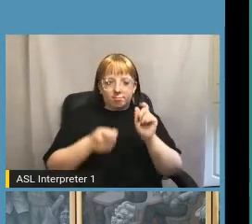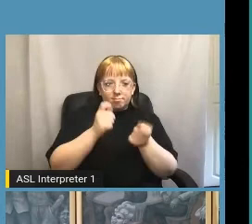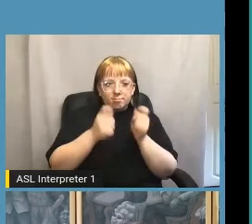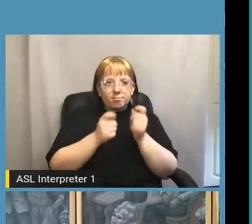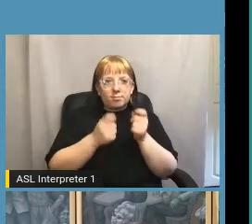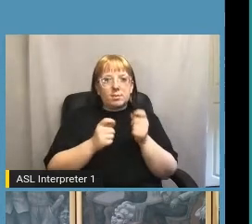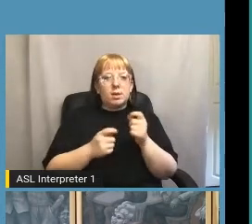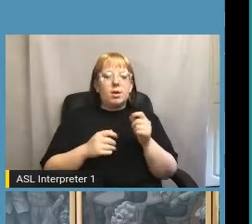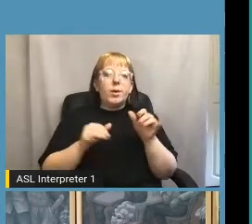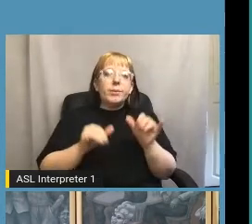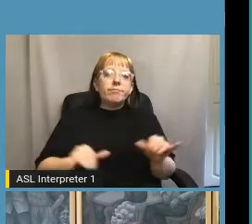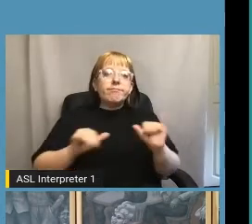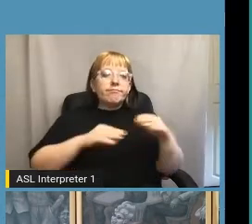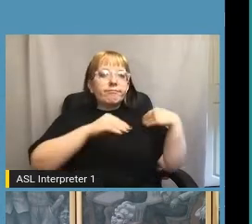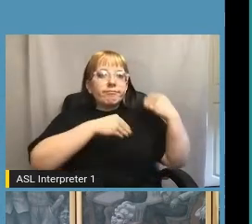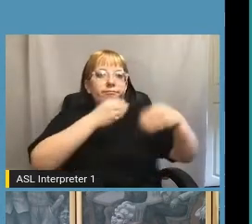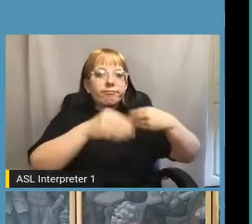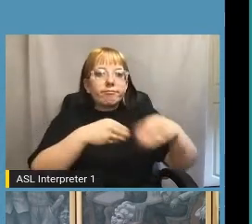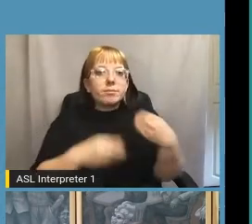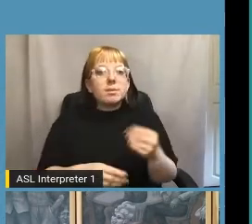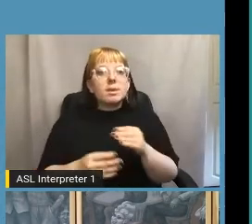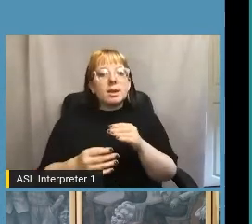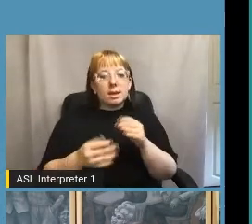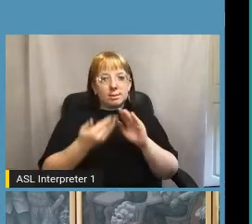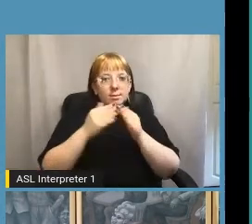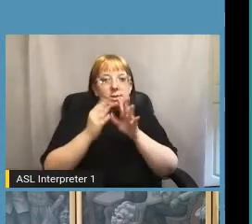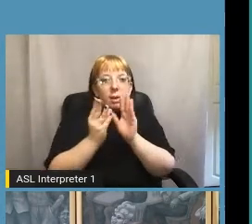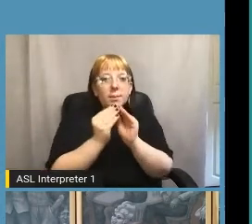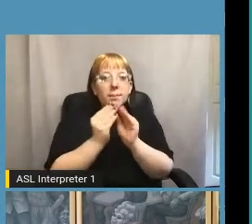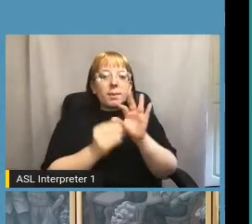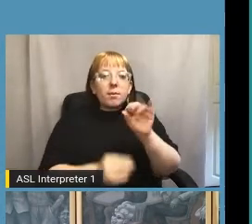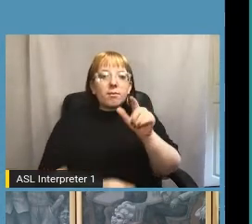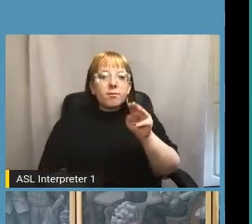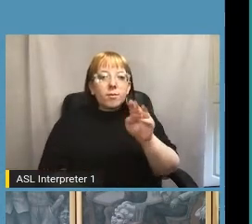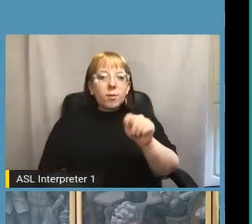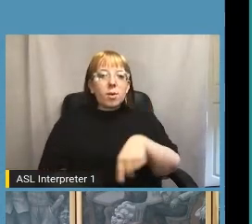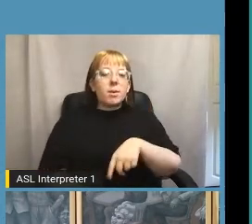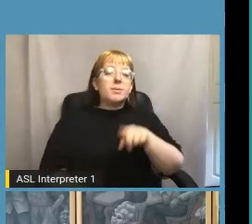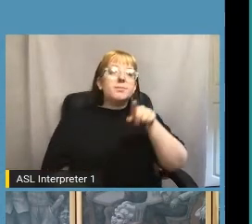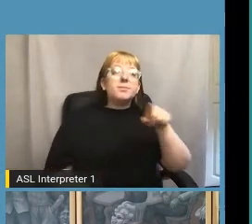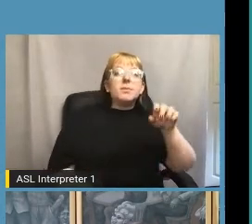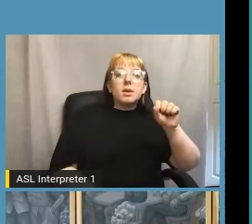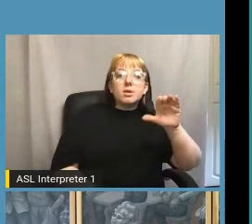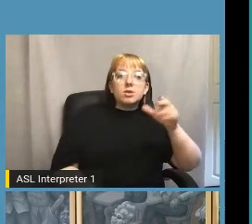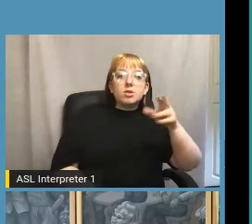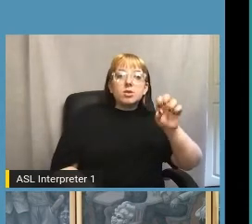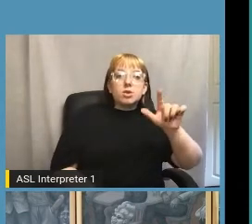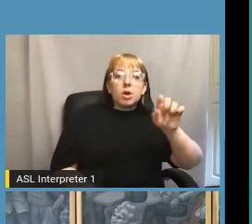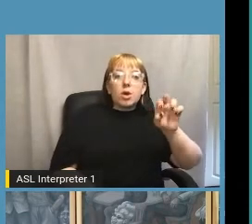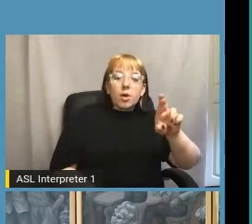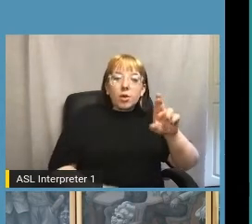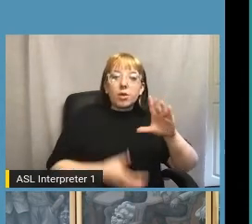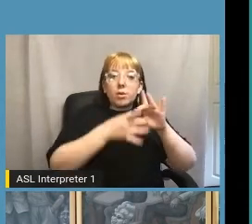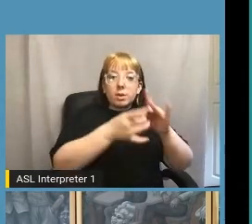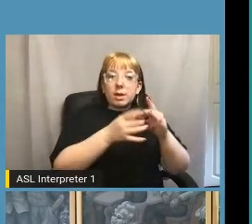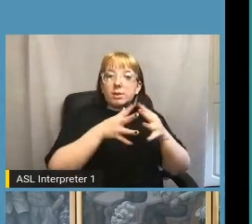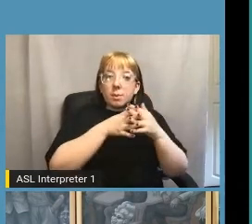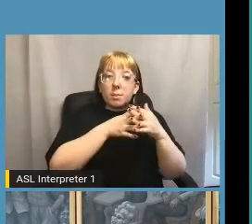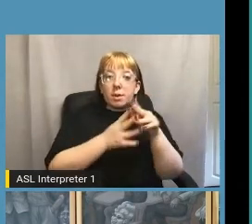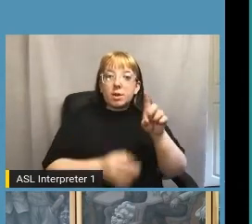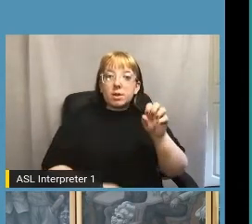format. And we also talked to a scholar of democracy on what lessons American democracy can draw from